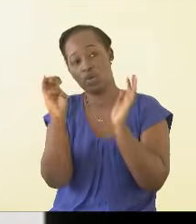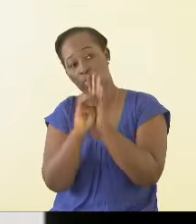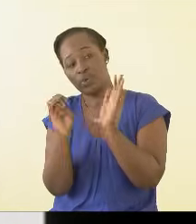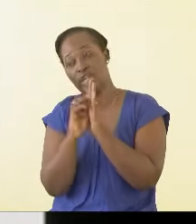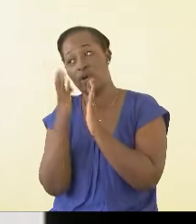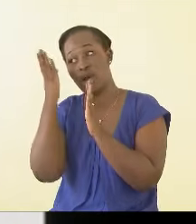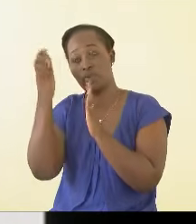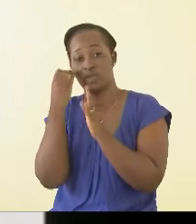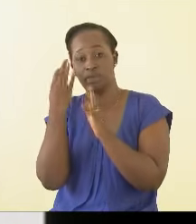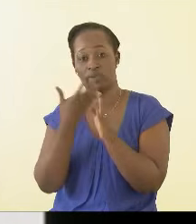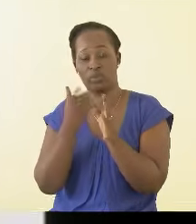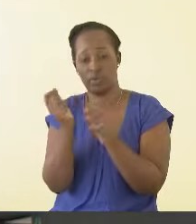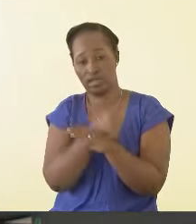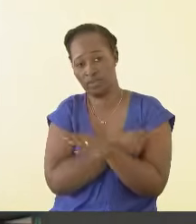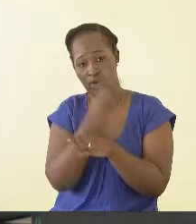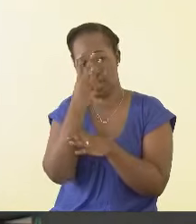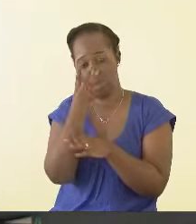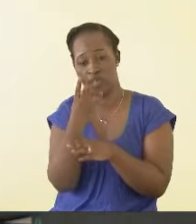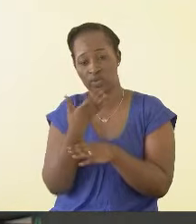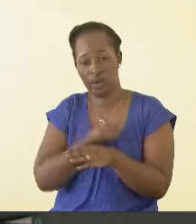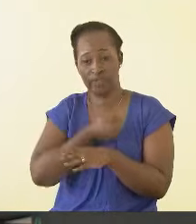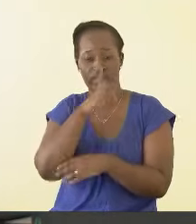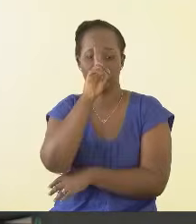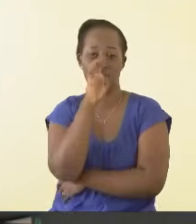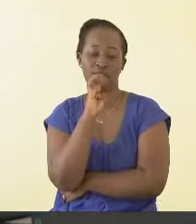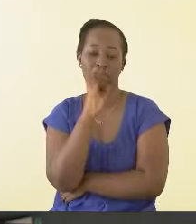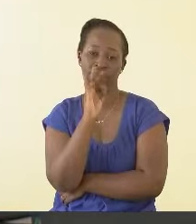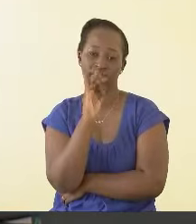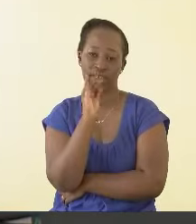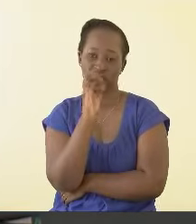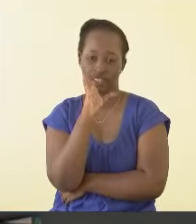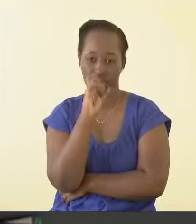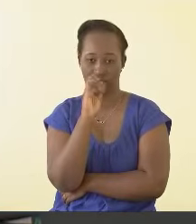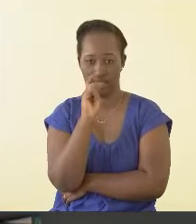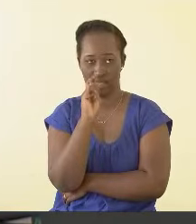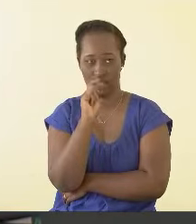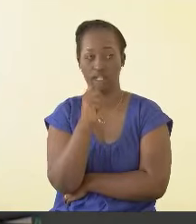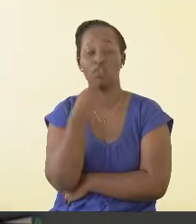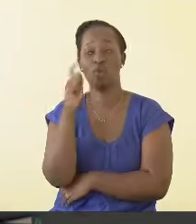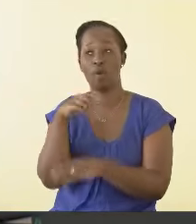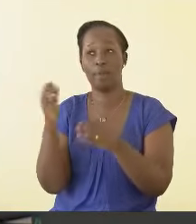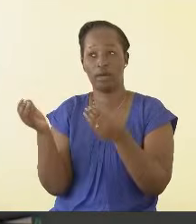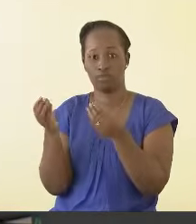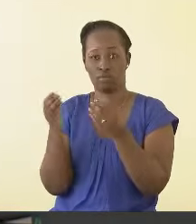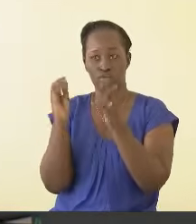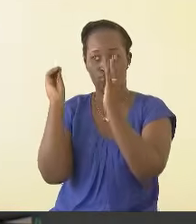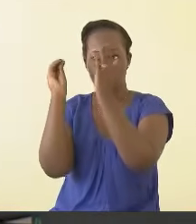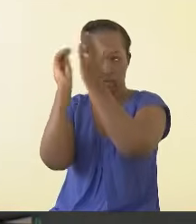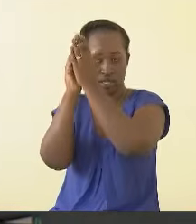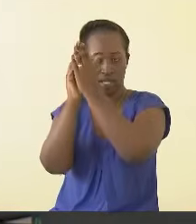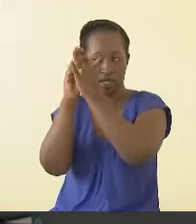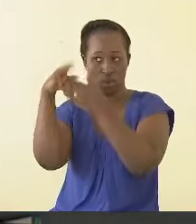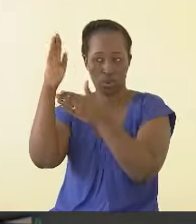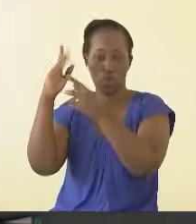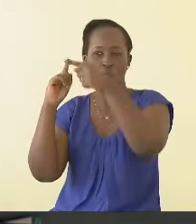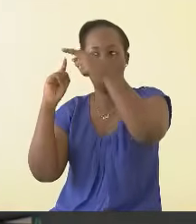if this 1.9 was a deficit, this deficit must be brought here. You must carry it to the next month. You can't leave it.